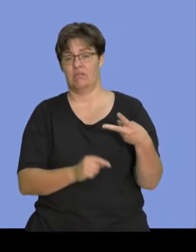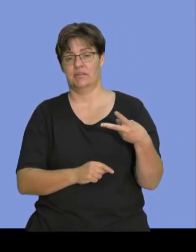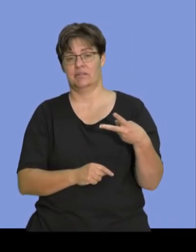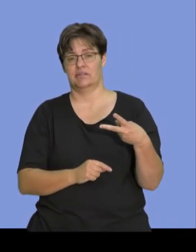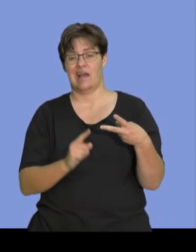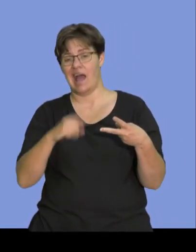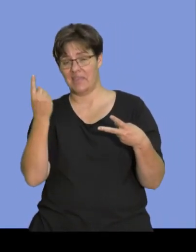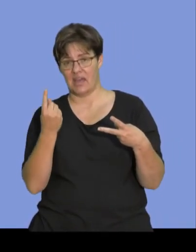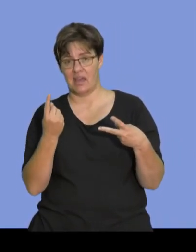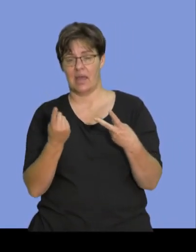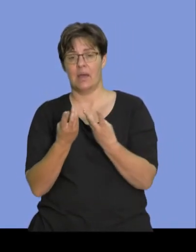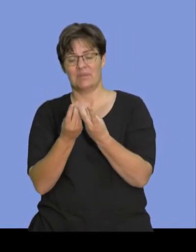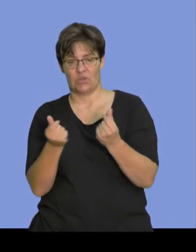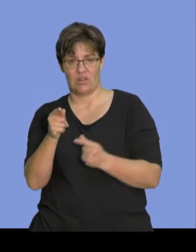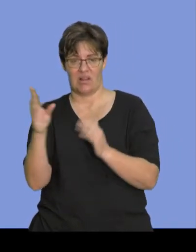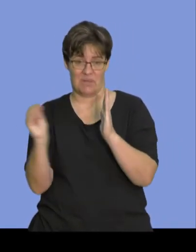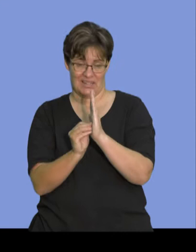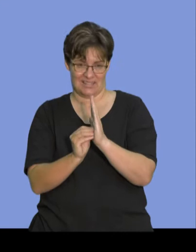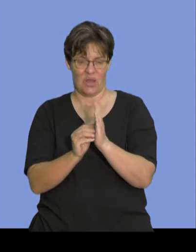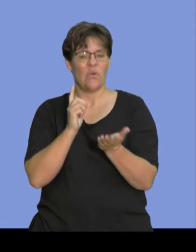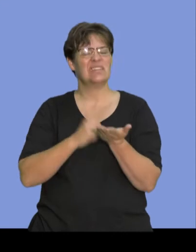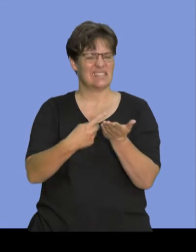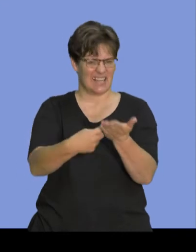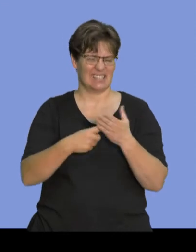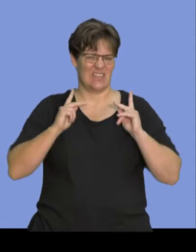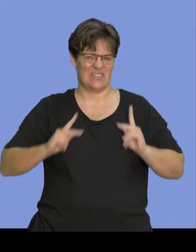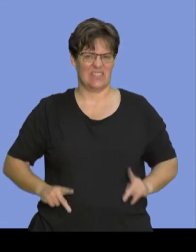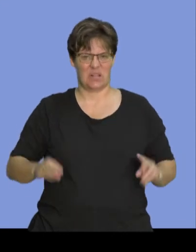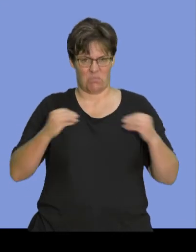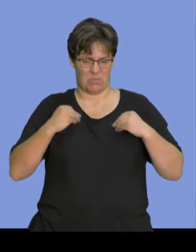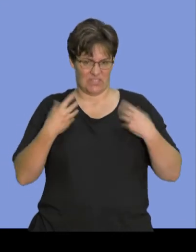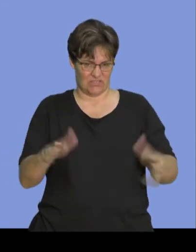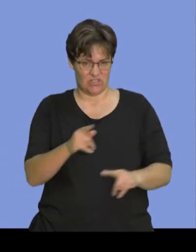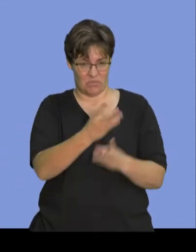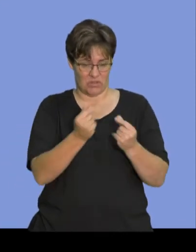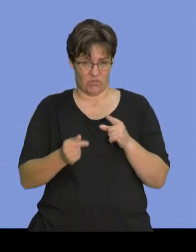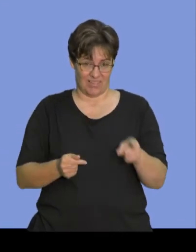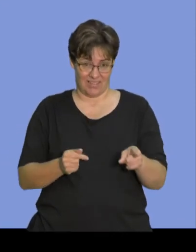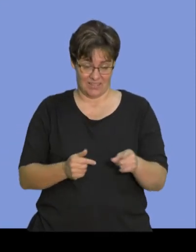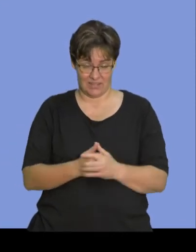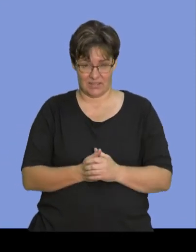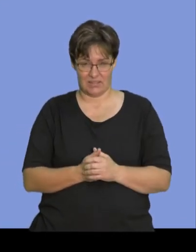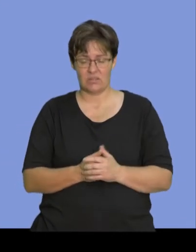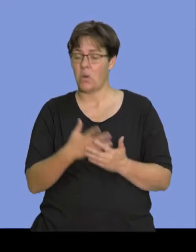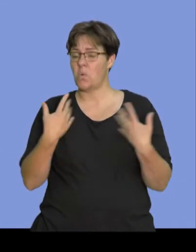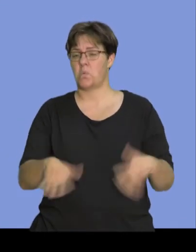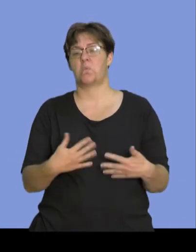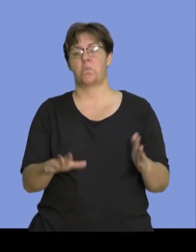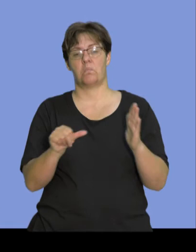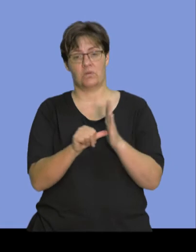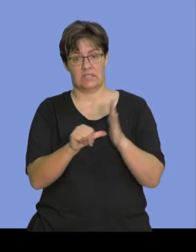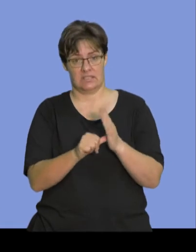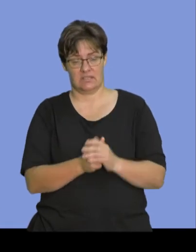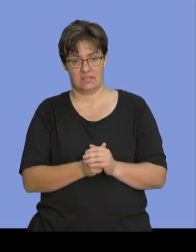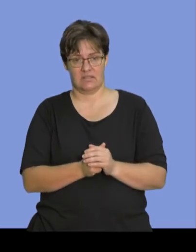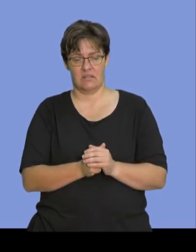or other magnetic materials, because we've discussed the physical properties of materials, okay? Right, so that's very